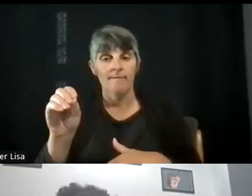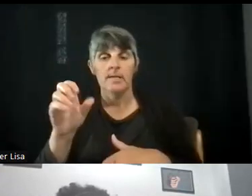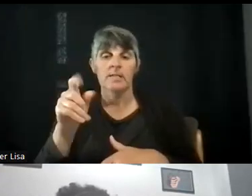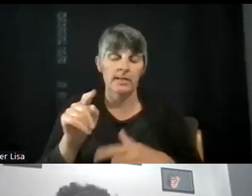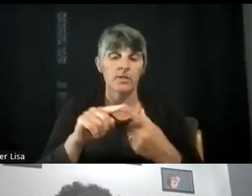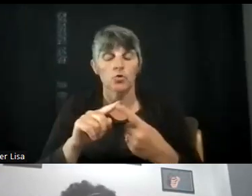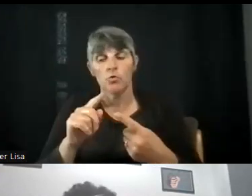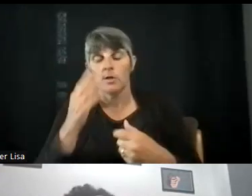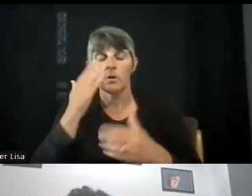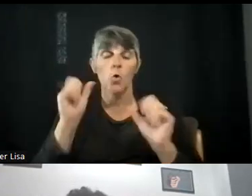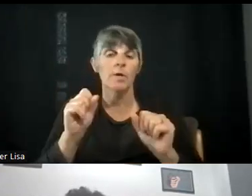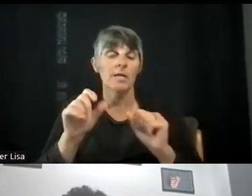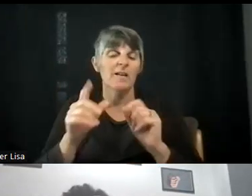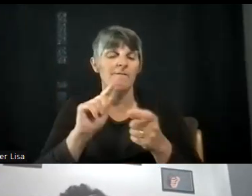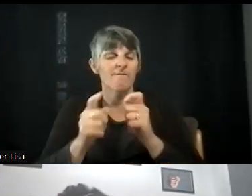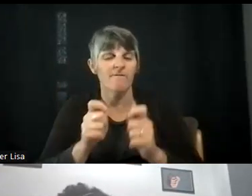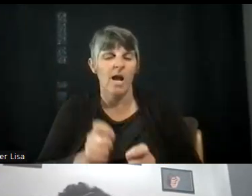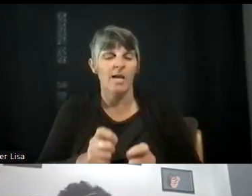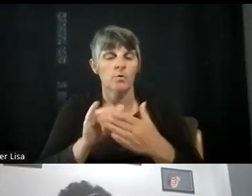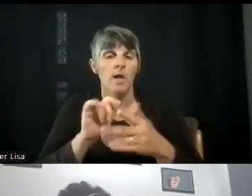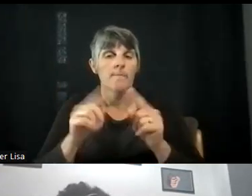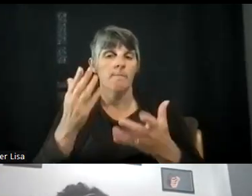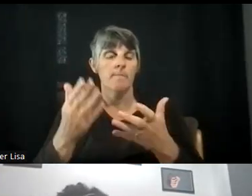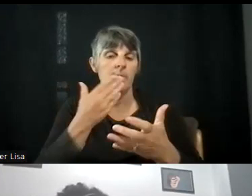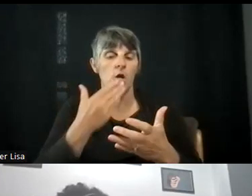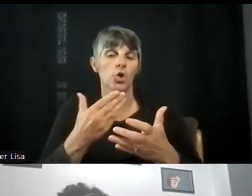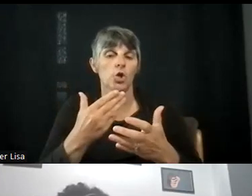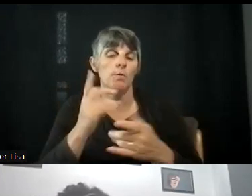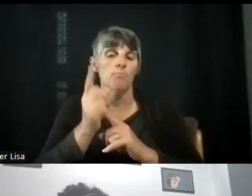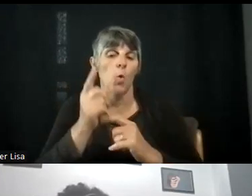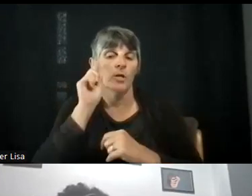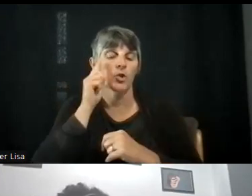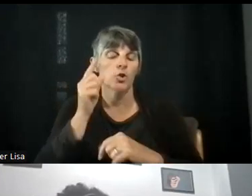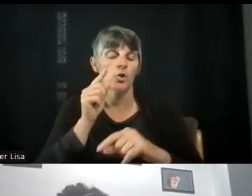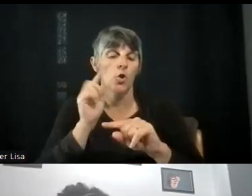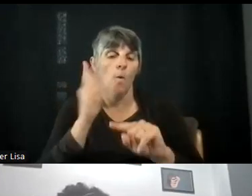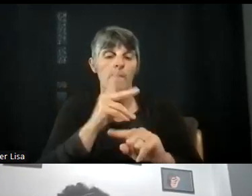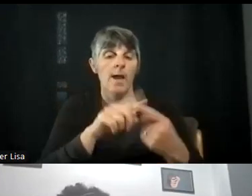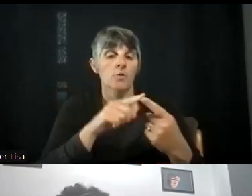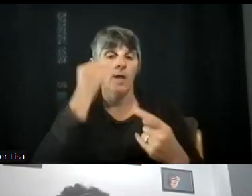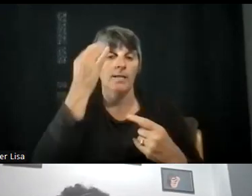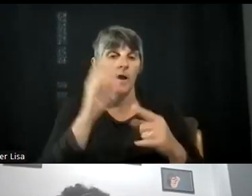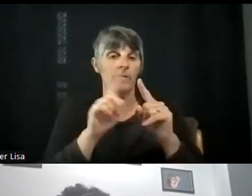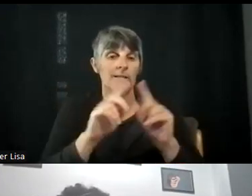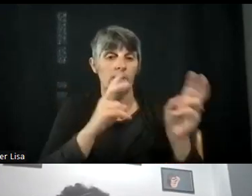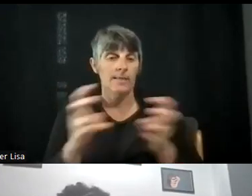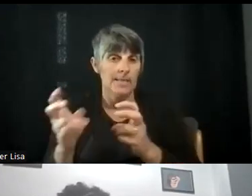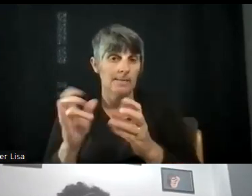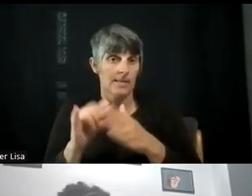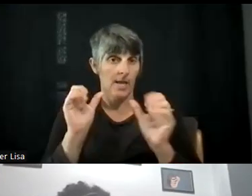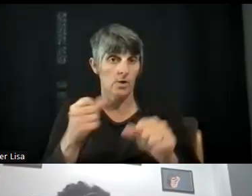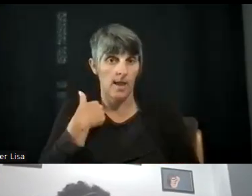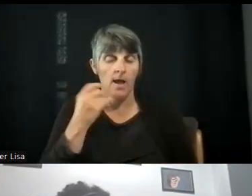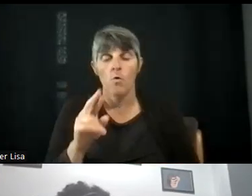to a, you know, we can kind of fine tune that. But maybe it's a good moment to go back to the idea of the different themes that we could